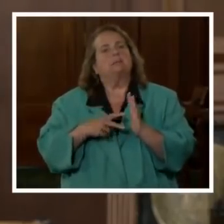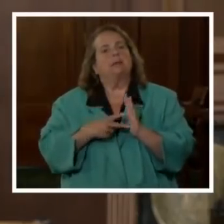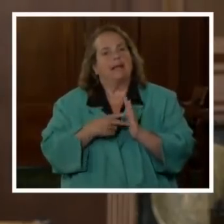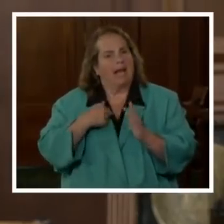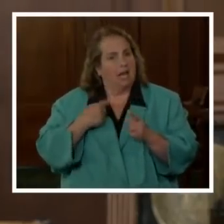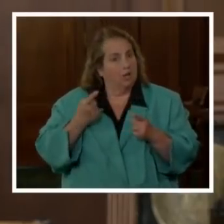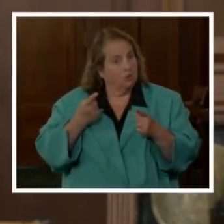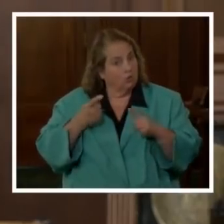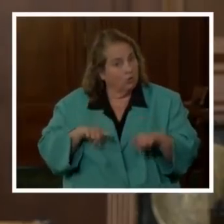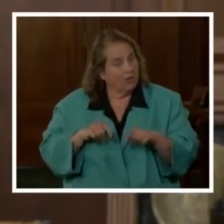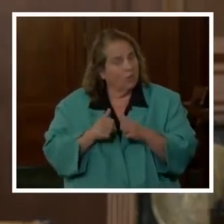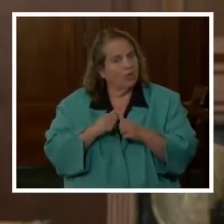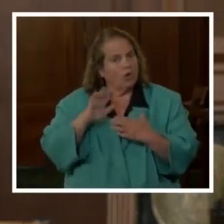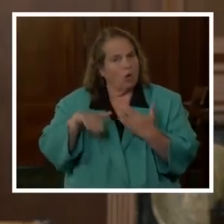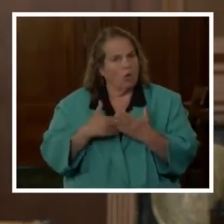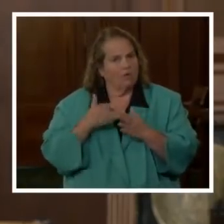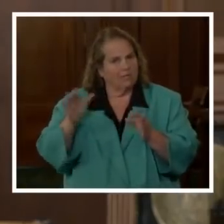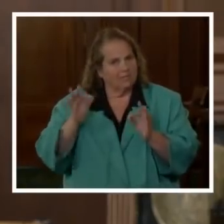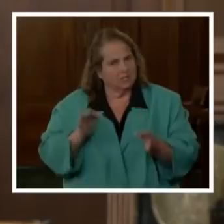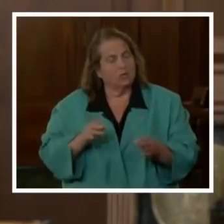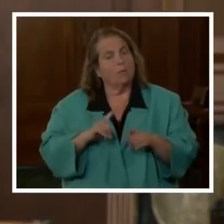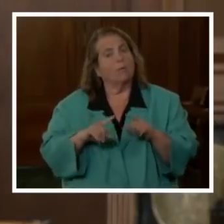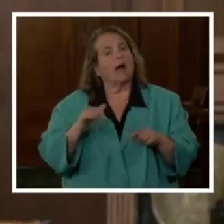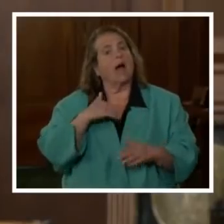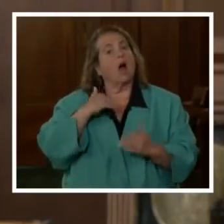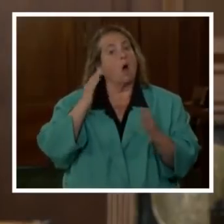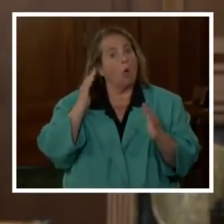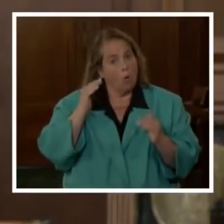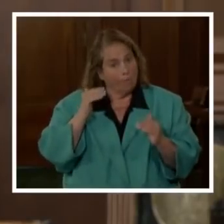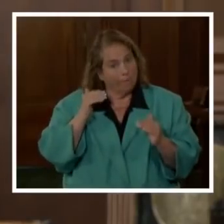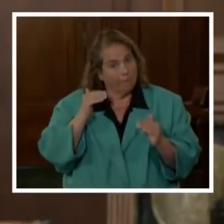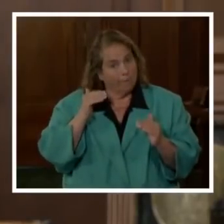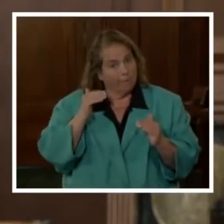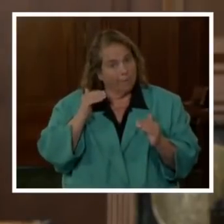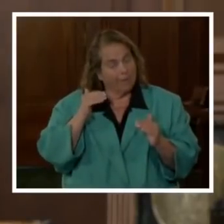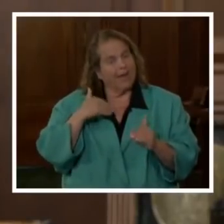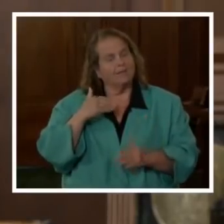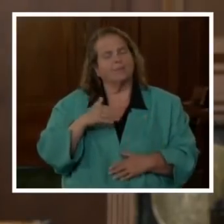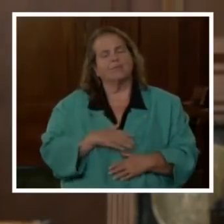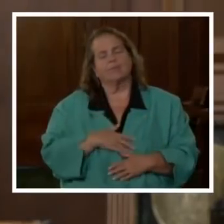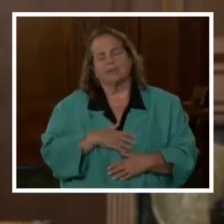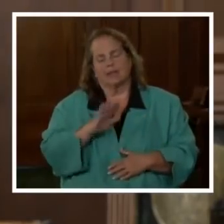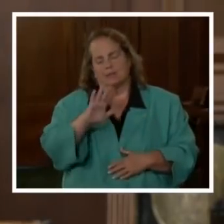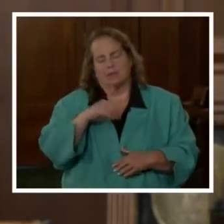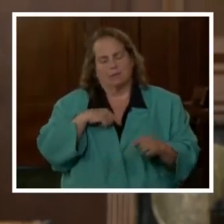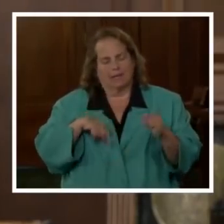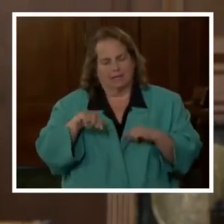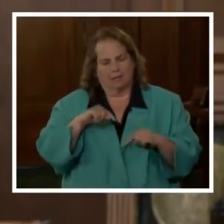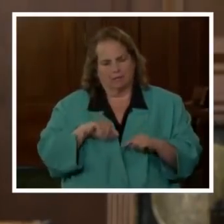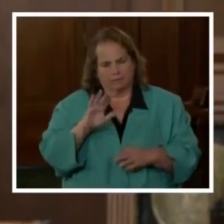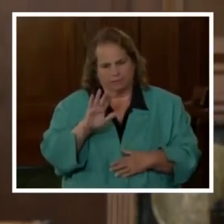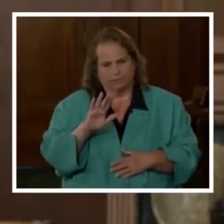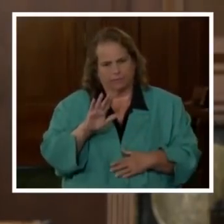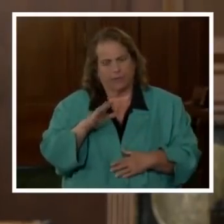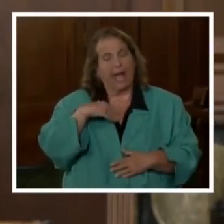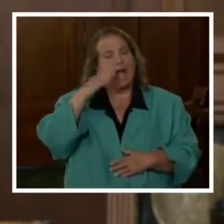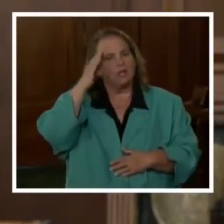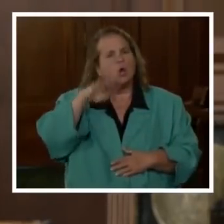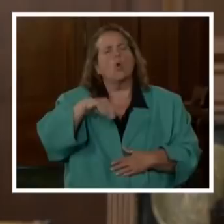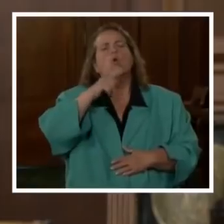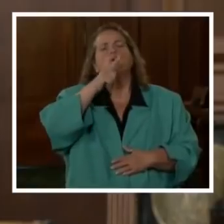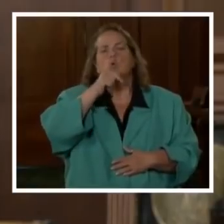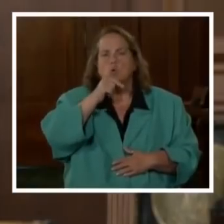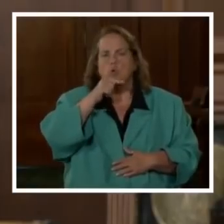I agree with all of them, but my hope is I know that he. Well, I'm back. I know who Greg Fisher